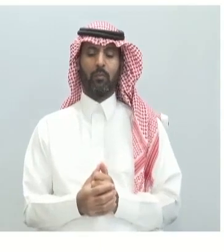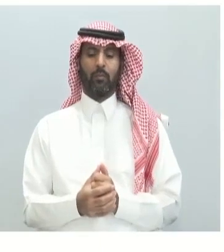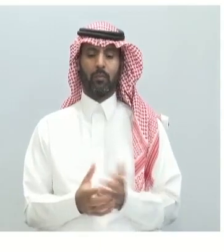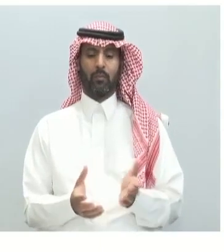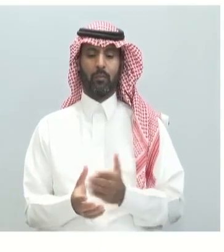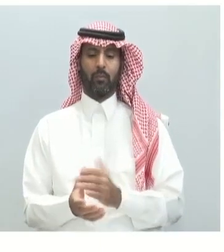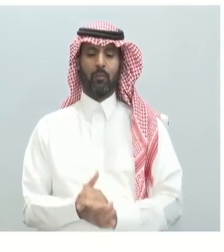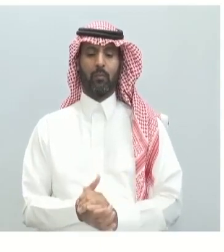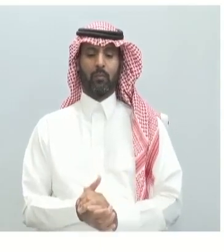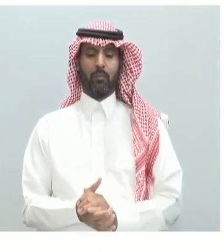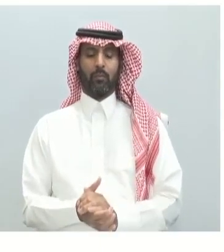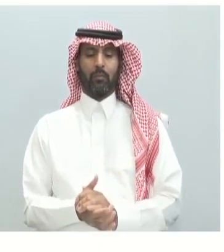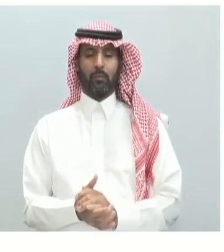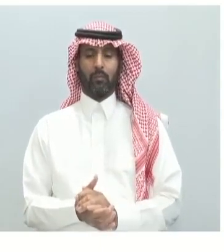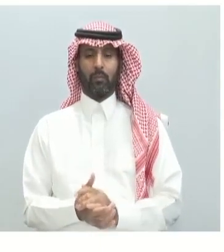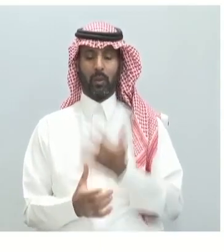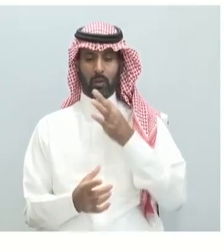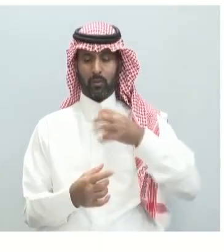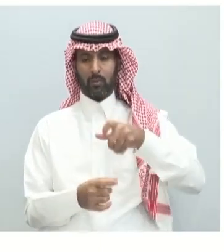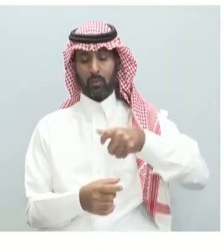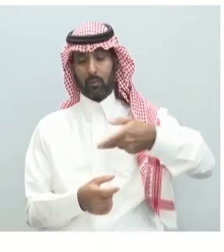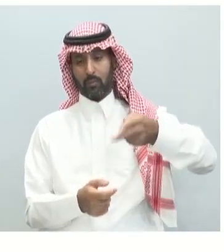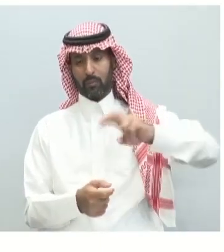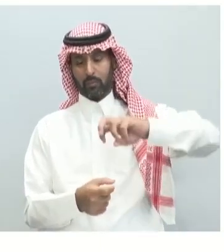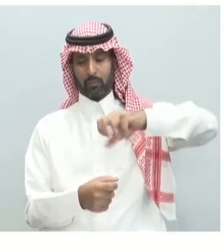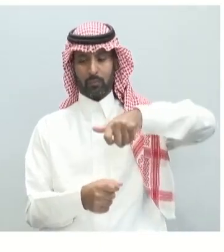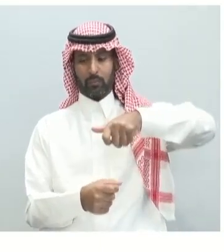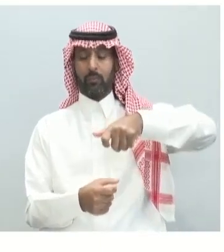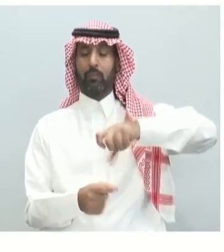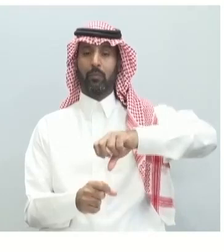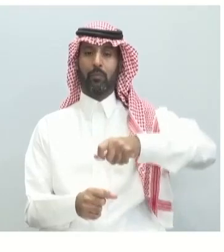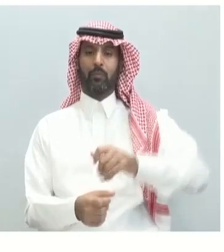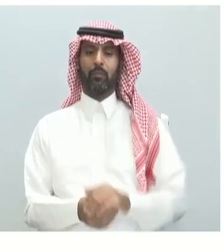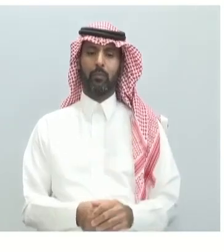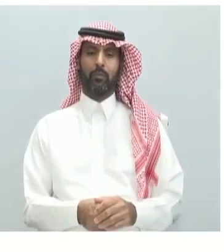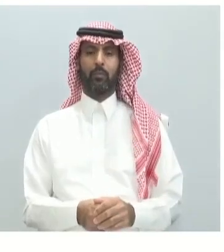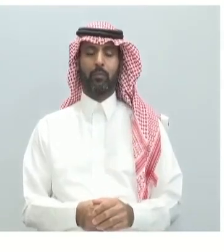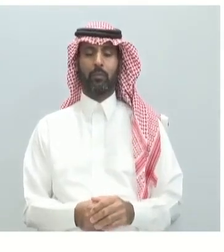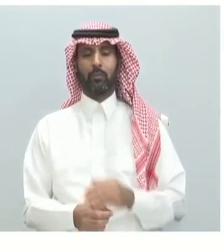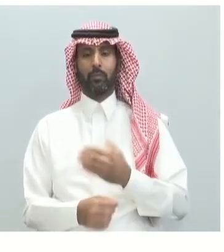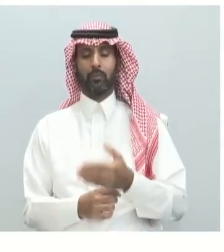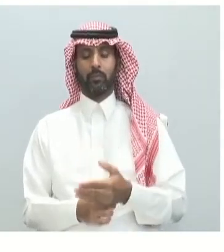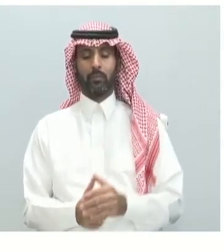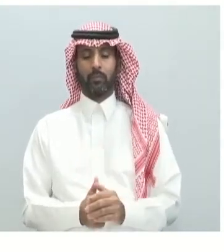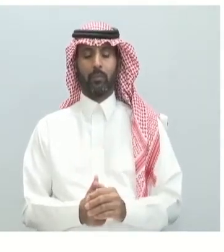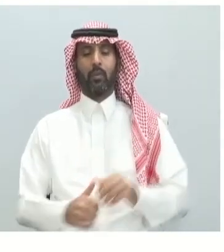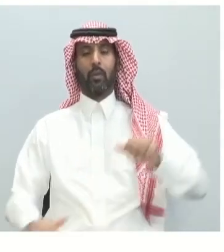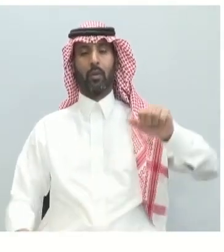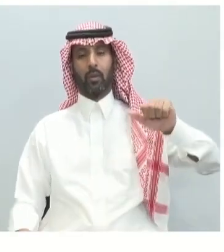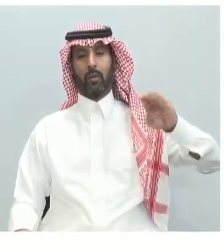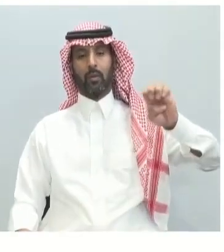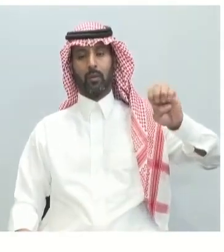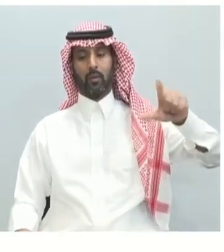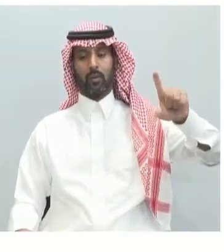recycle plastic bottles when it's so easy to just reuse the same one over and over? Elizabeth, number five